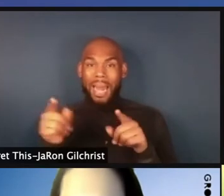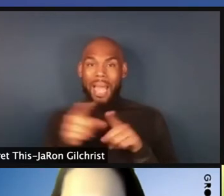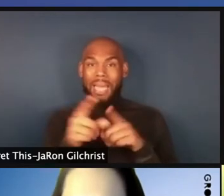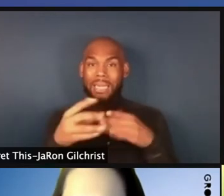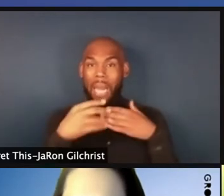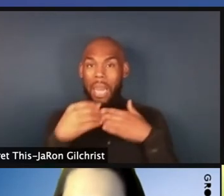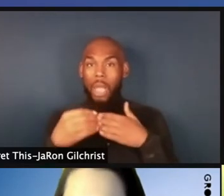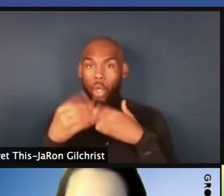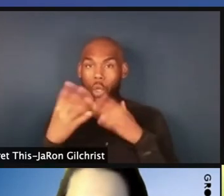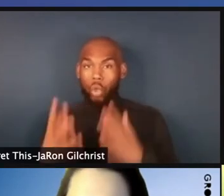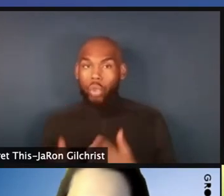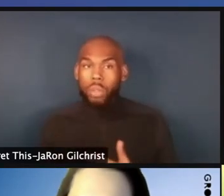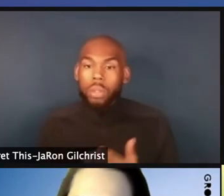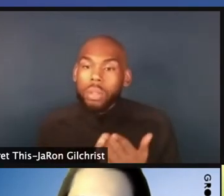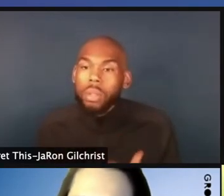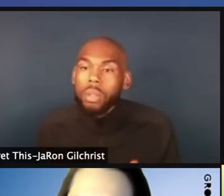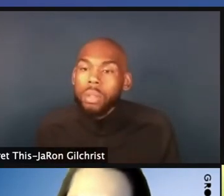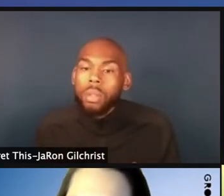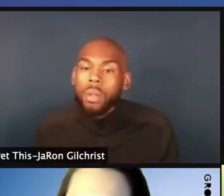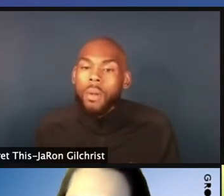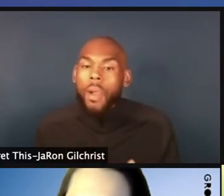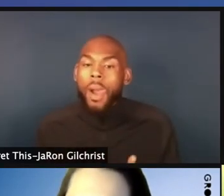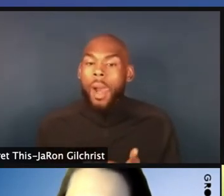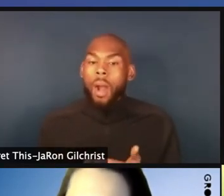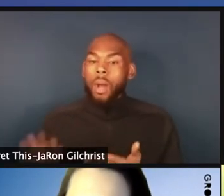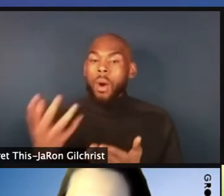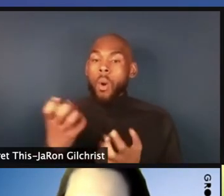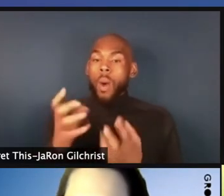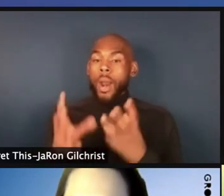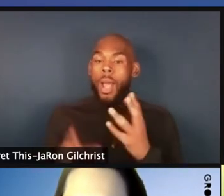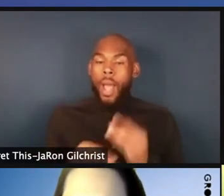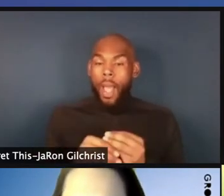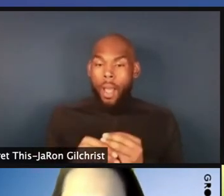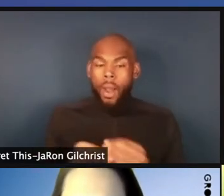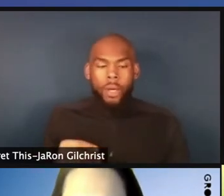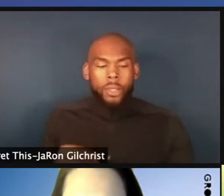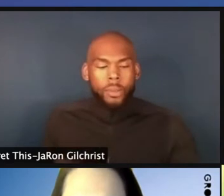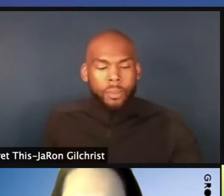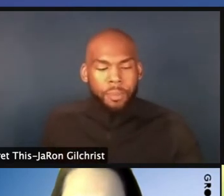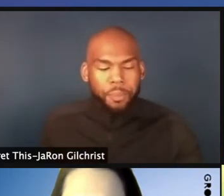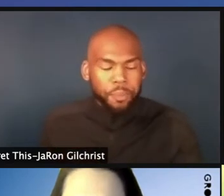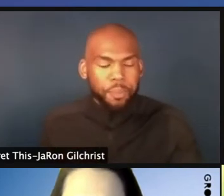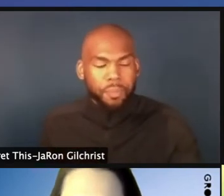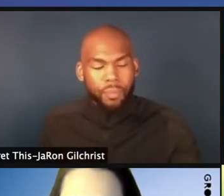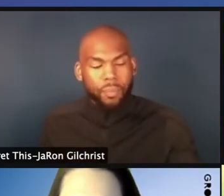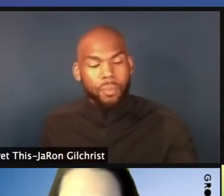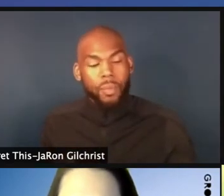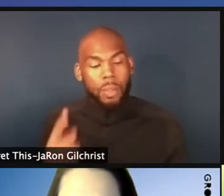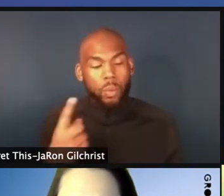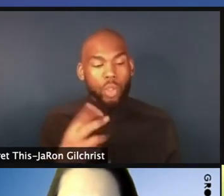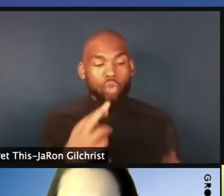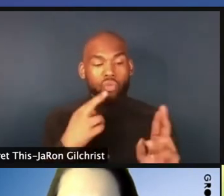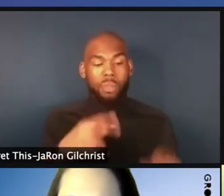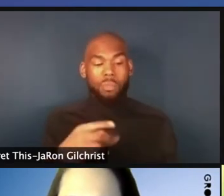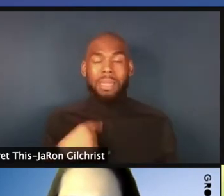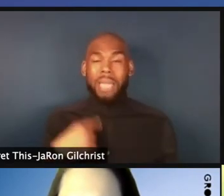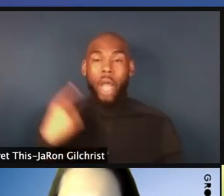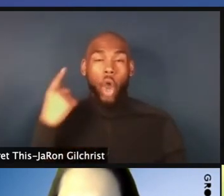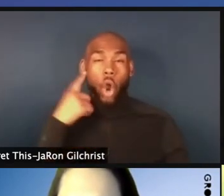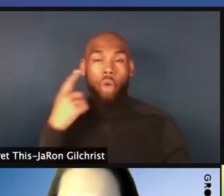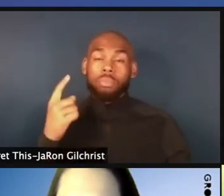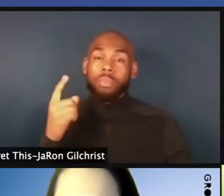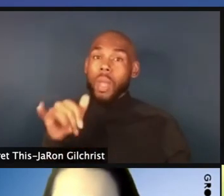that, which is, so I feel like there one response that I've heard to this kind of framing is, oh, that's wonderful